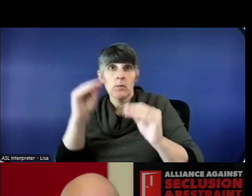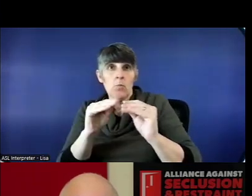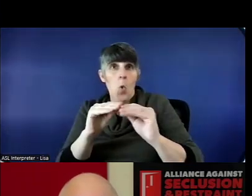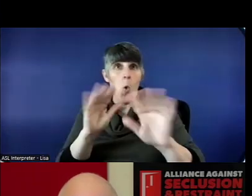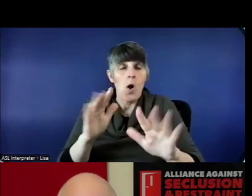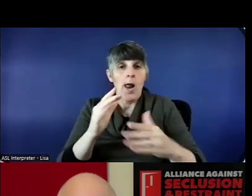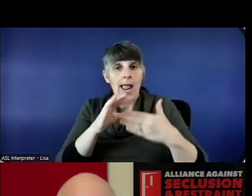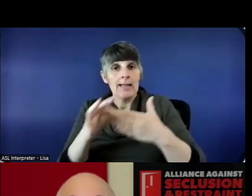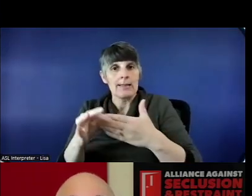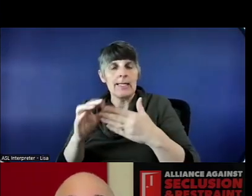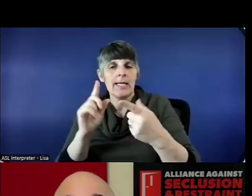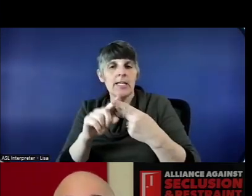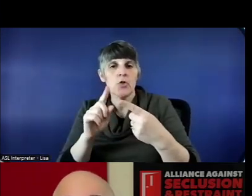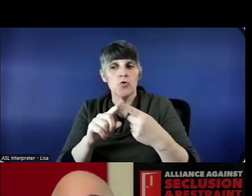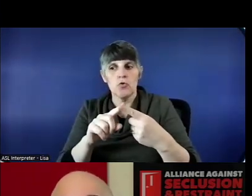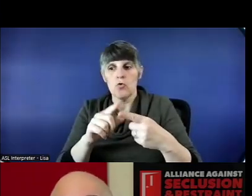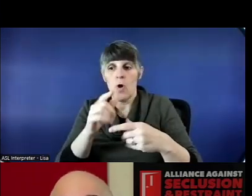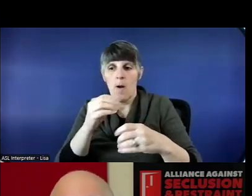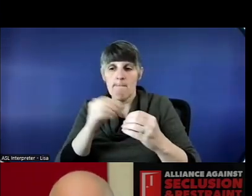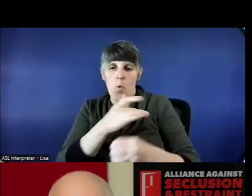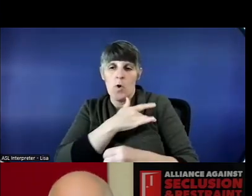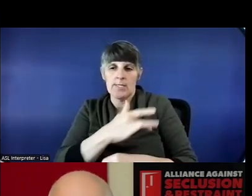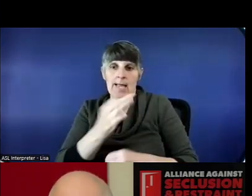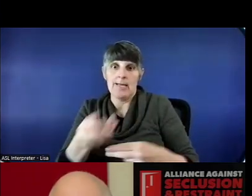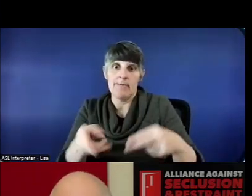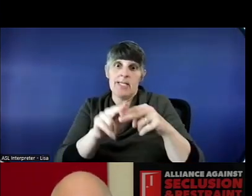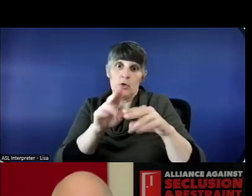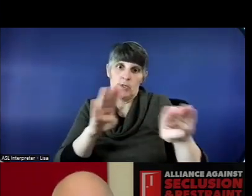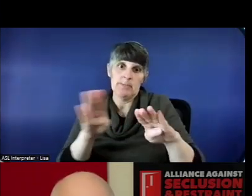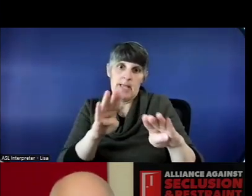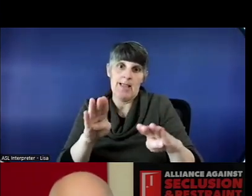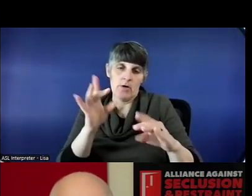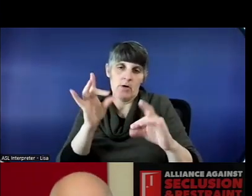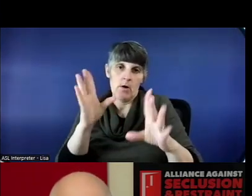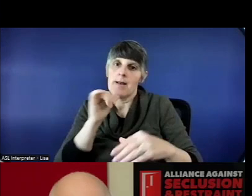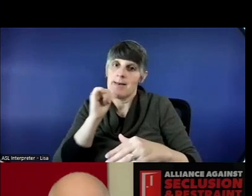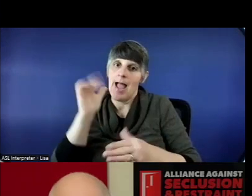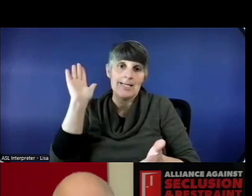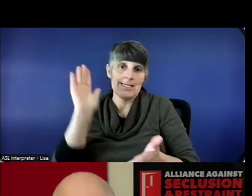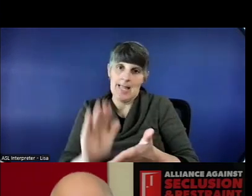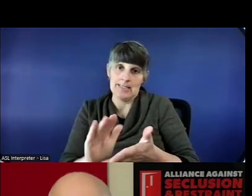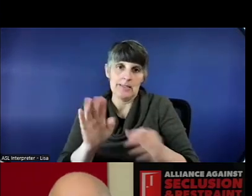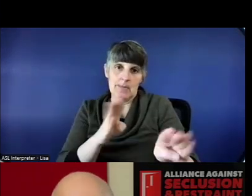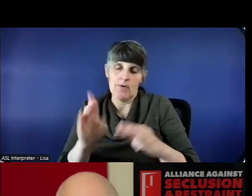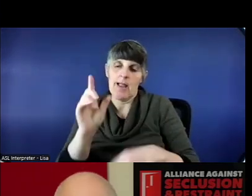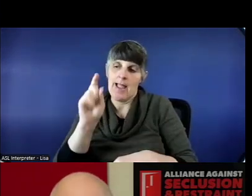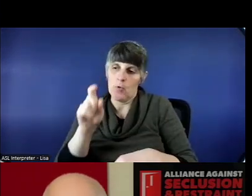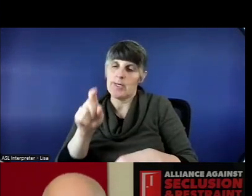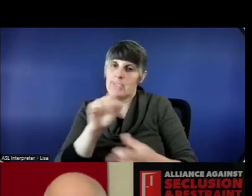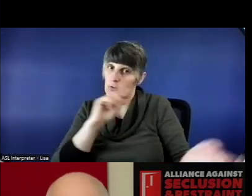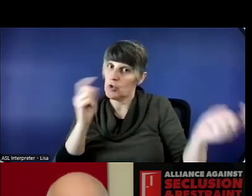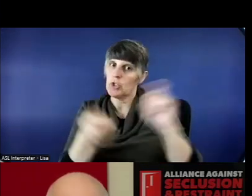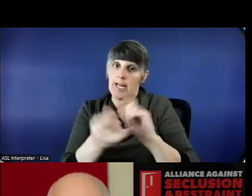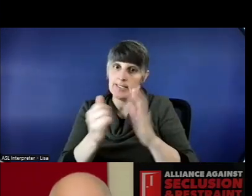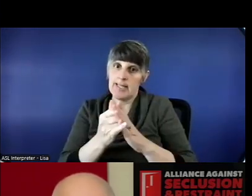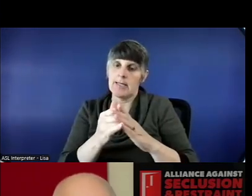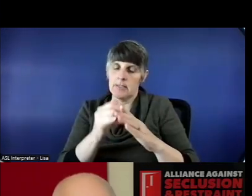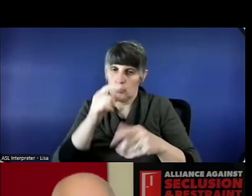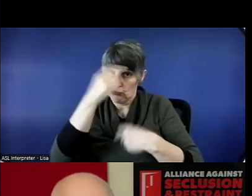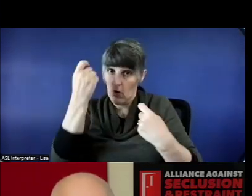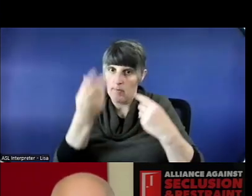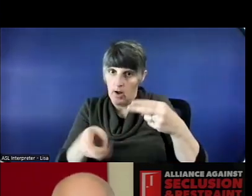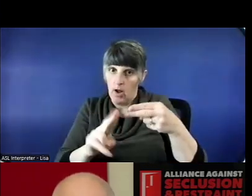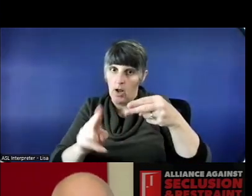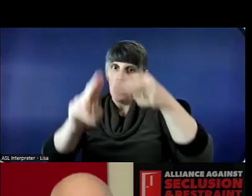actually leading to a greater likelihood of increased behavior, not decreased behavior. And we need to get off of that wheel if we really want to